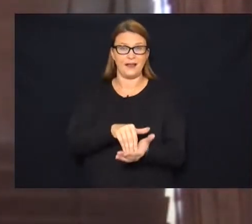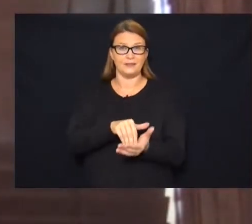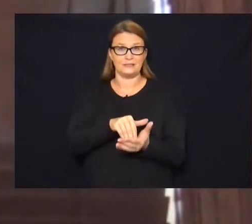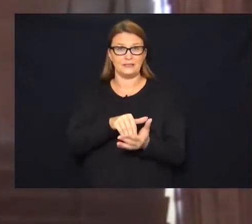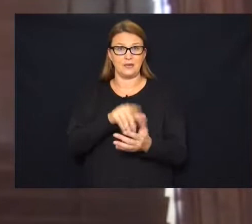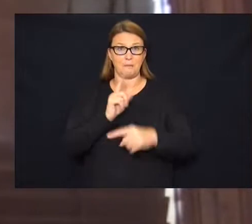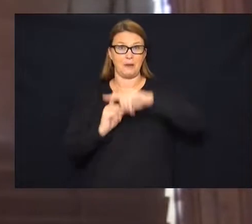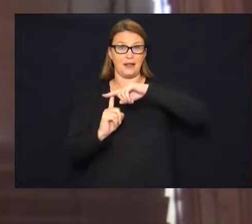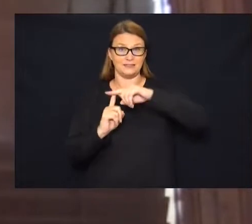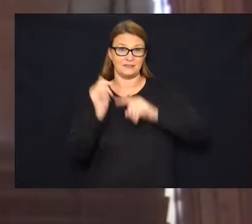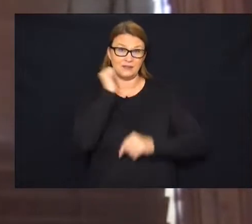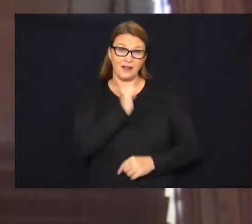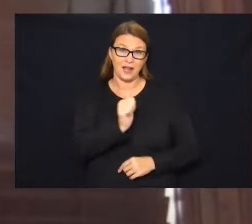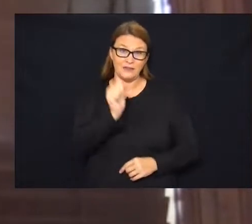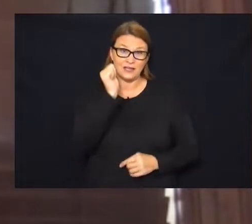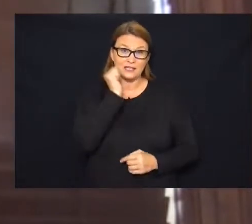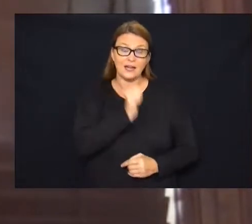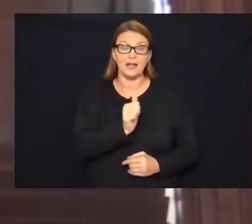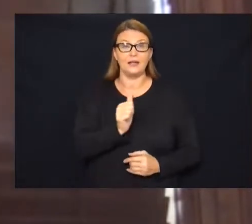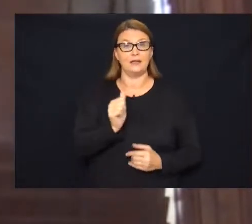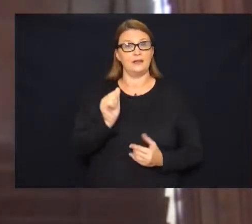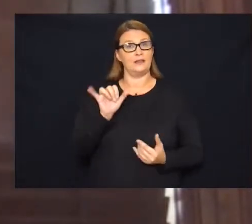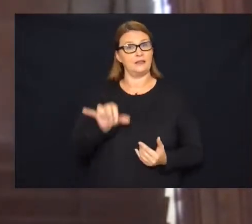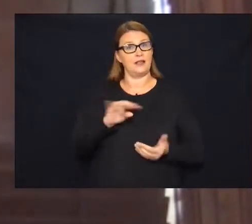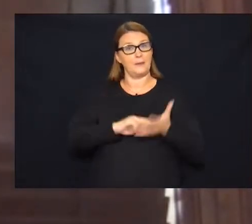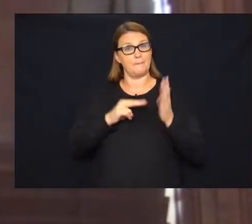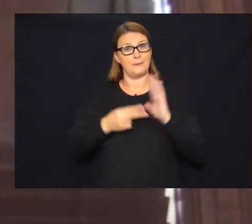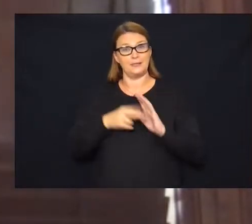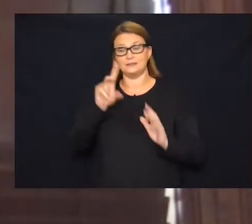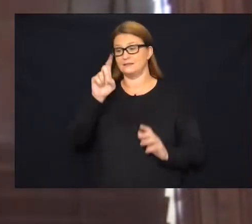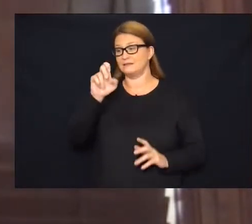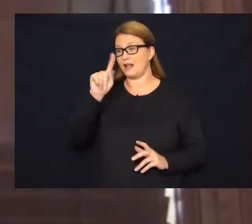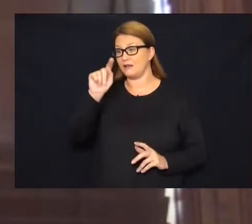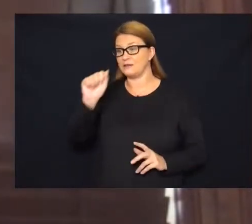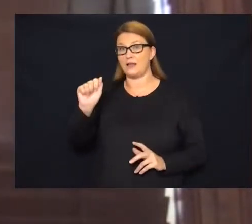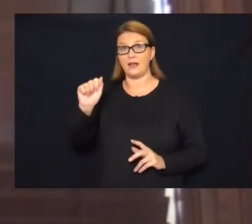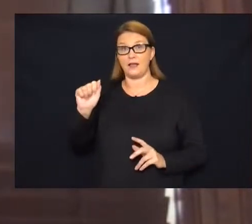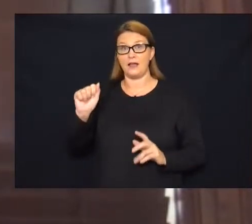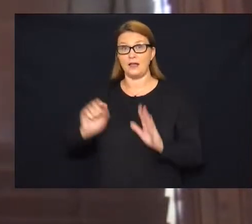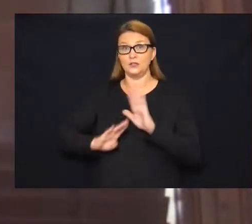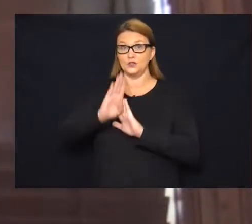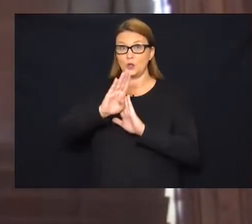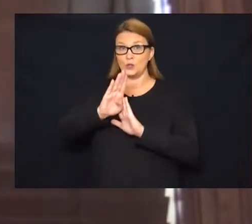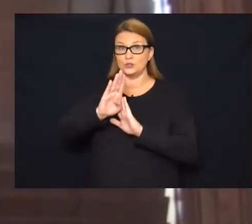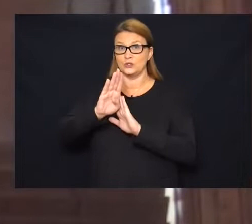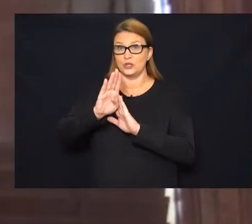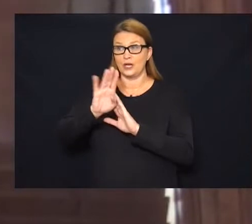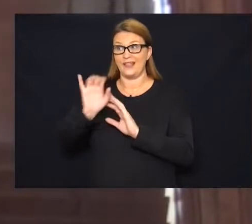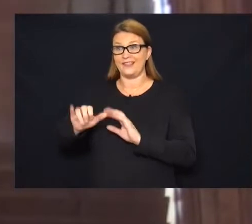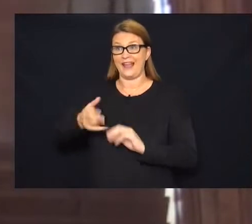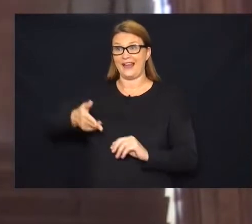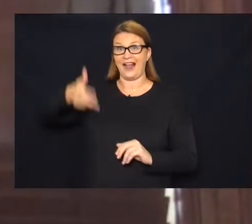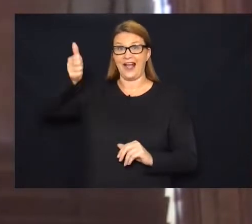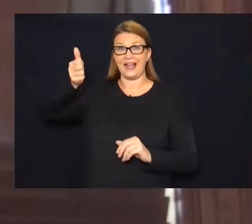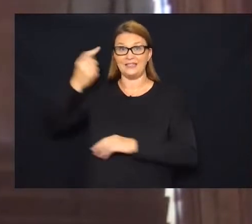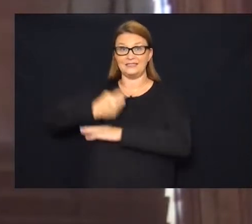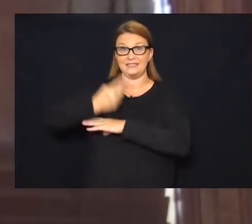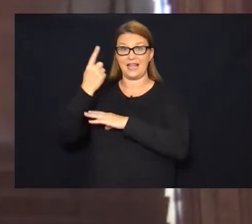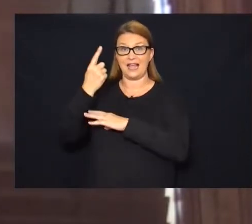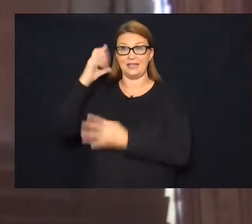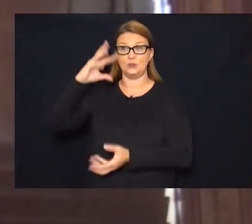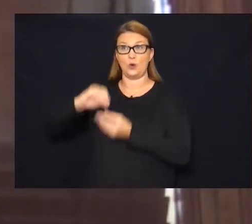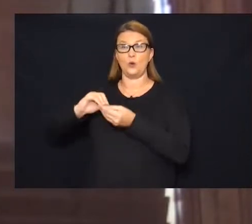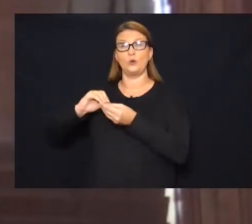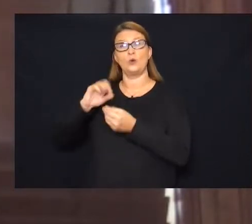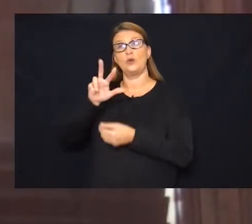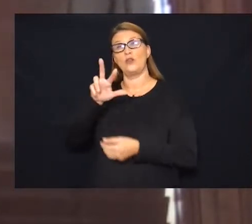day. Note that during the Delta surge of COVID-19, our highest single day total